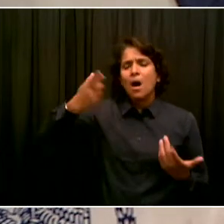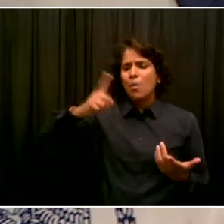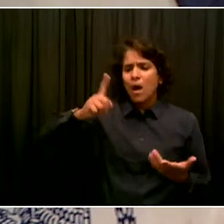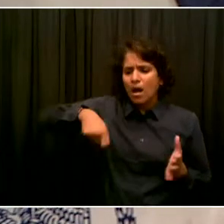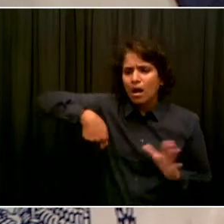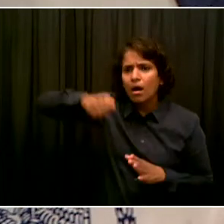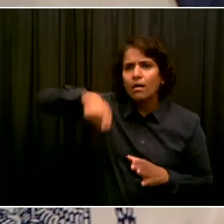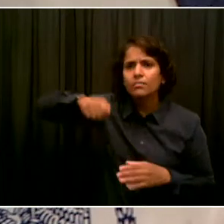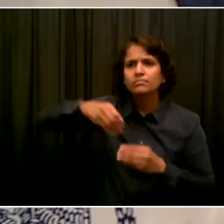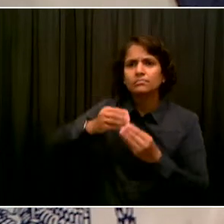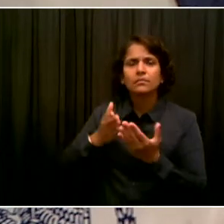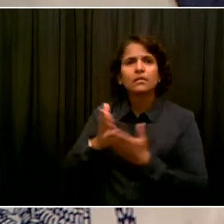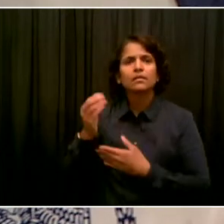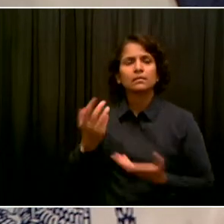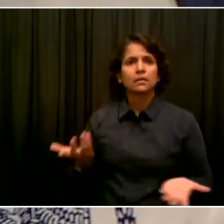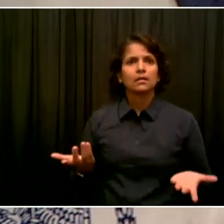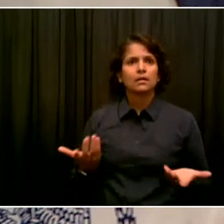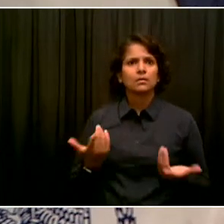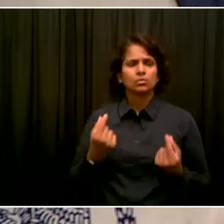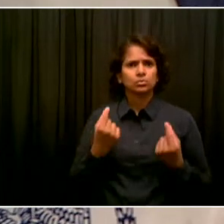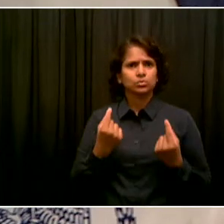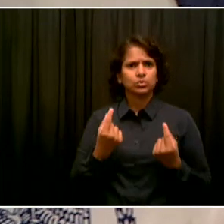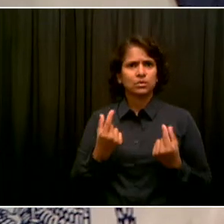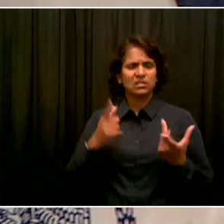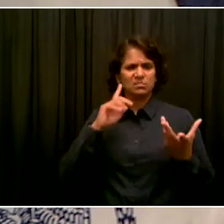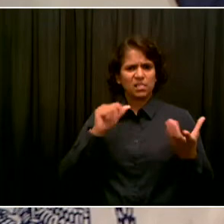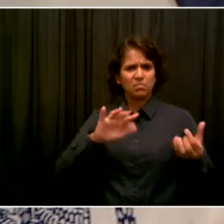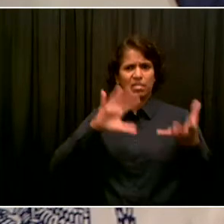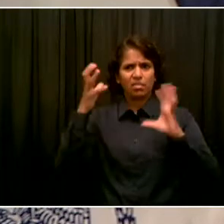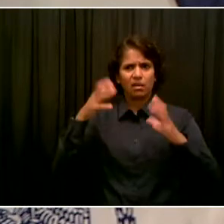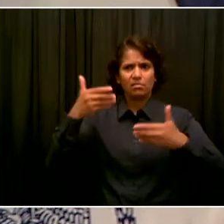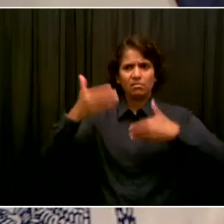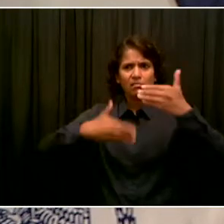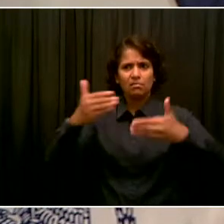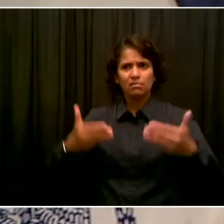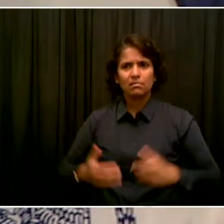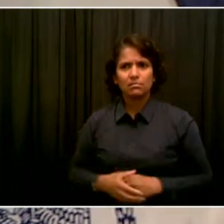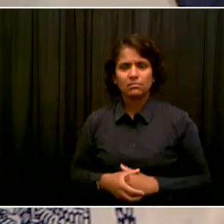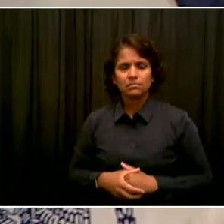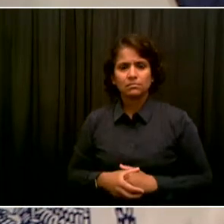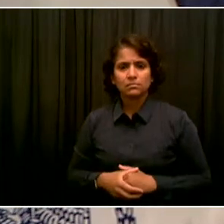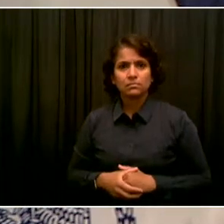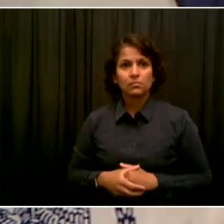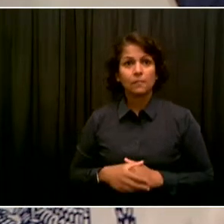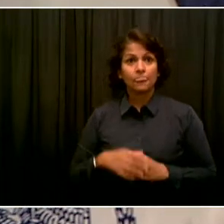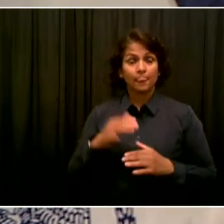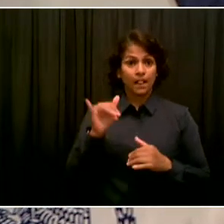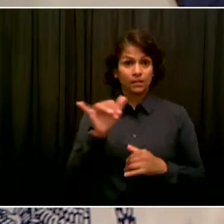what you're doing to address the school bus issue, and additionally, what's holding up the Metro cards?